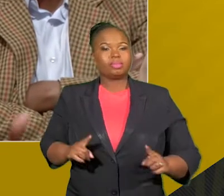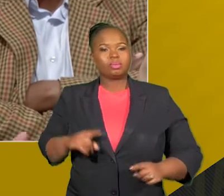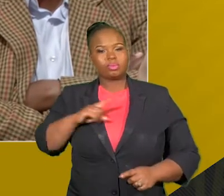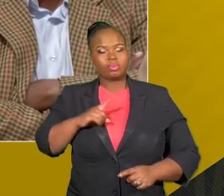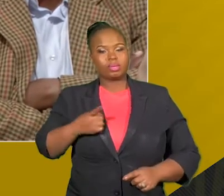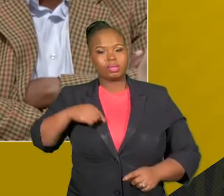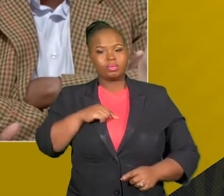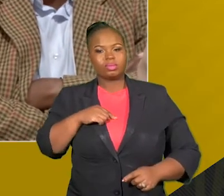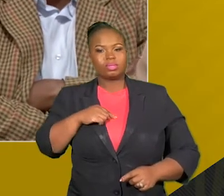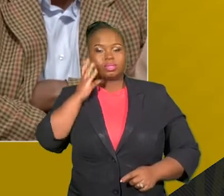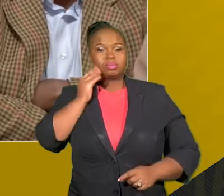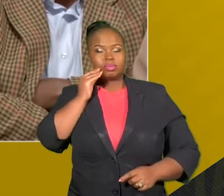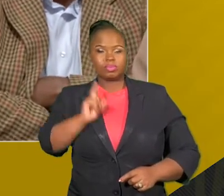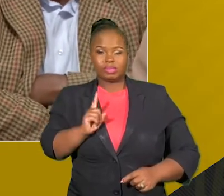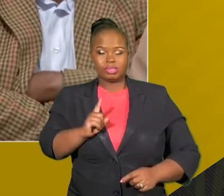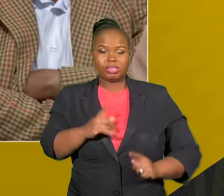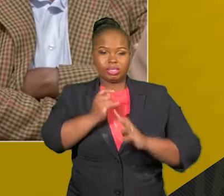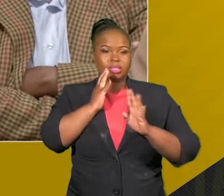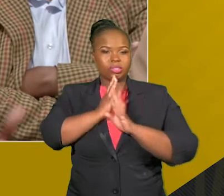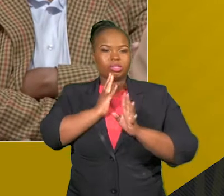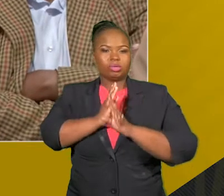that we go through in the township,